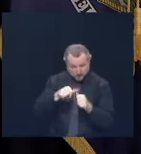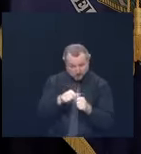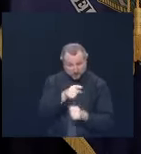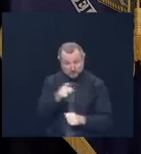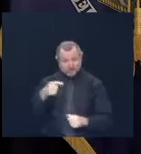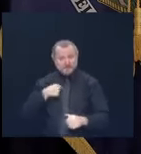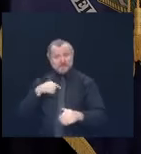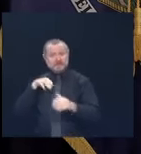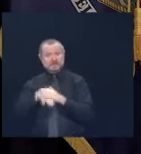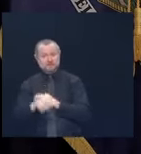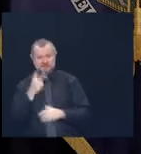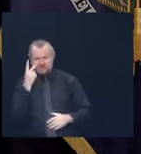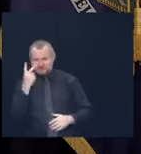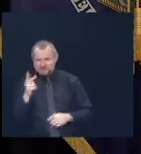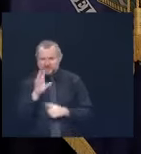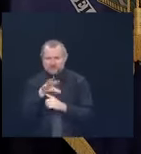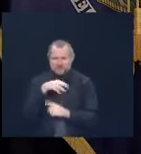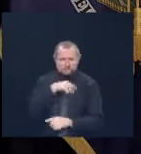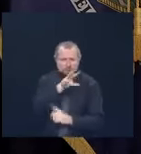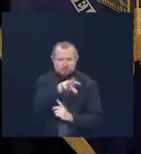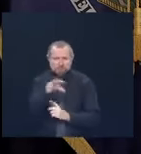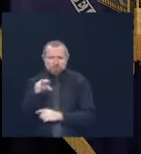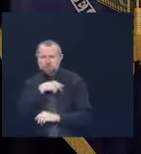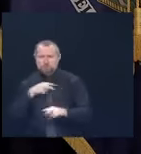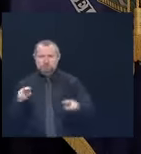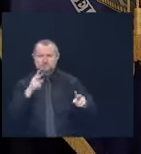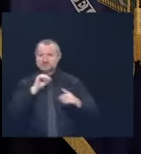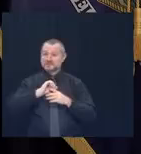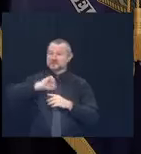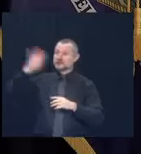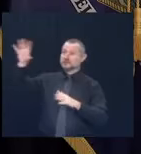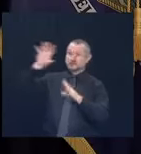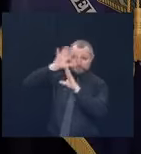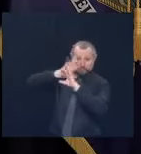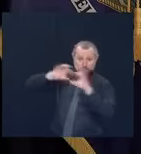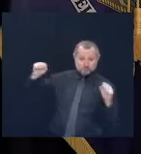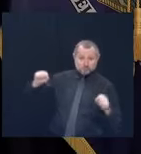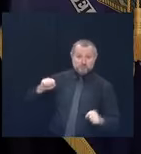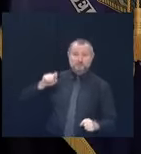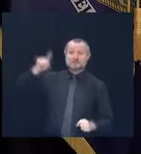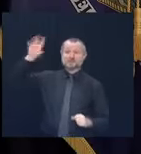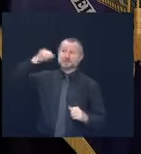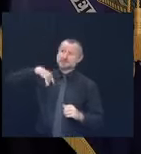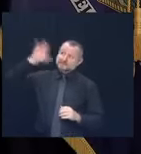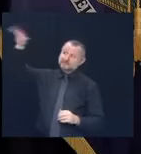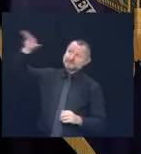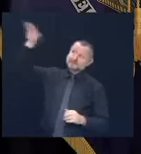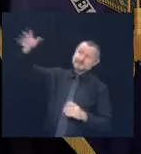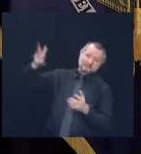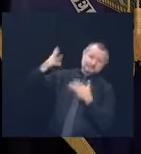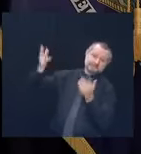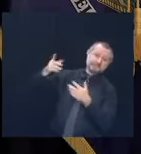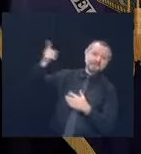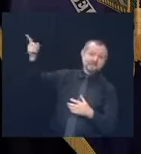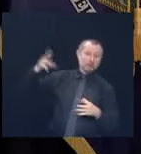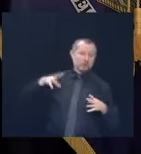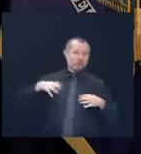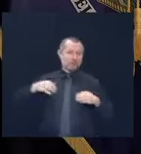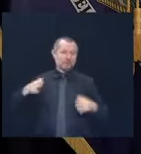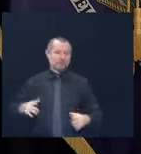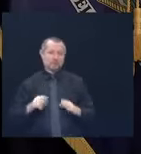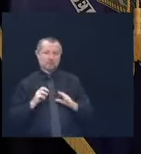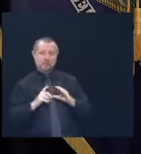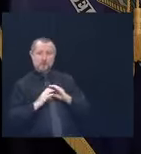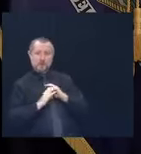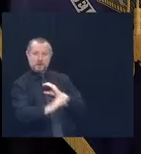video of these tunnels. I sent the video to the president trying to encourage him because he owns them. Amtrak